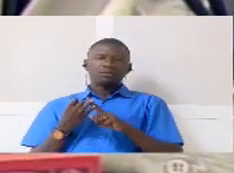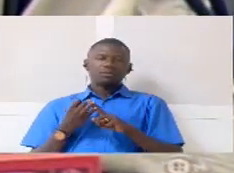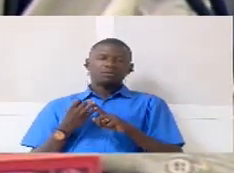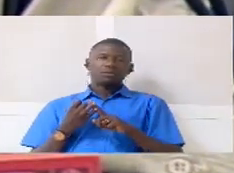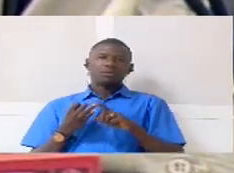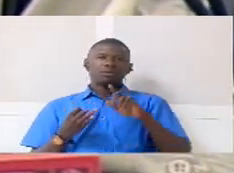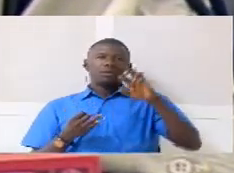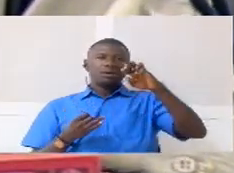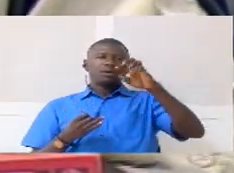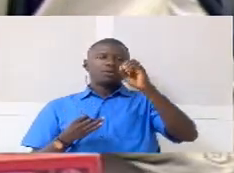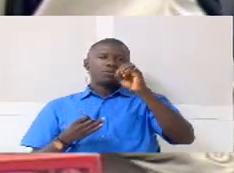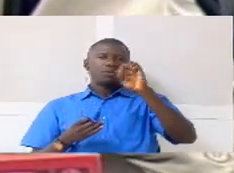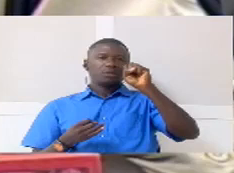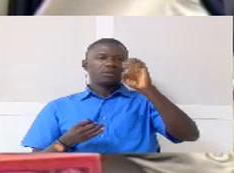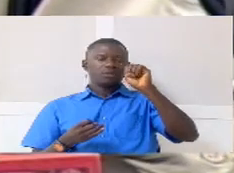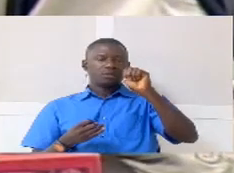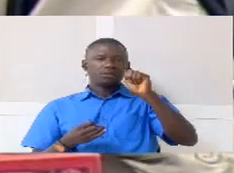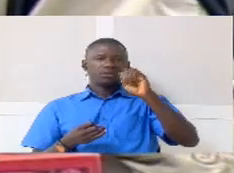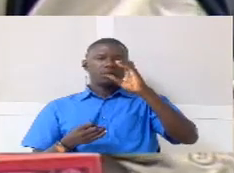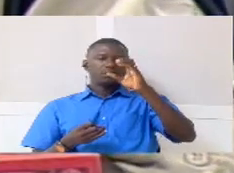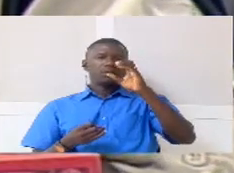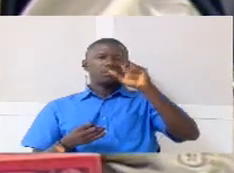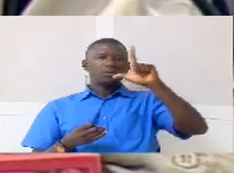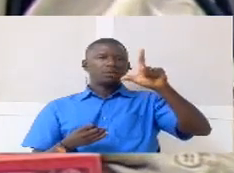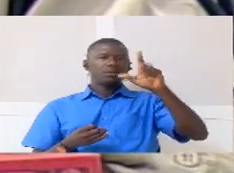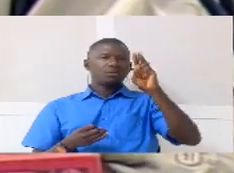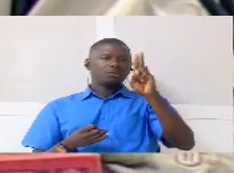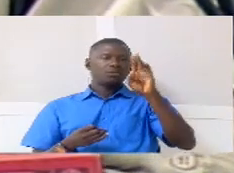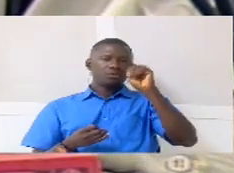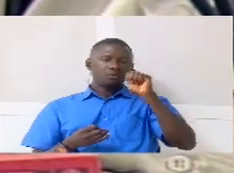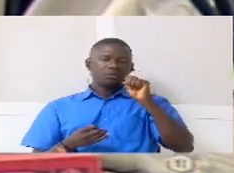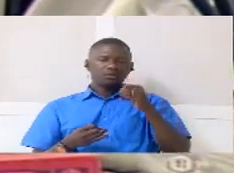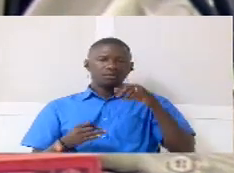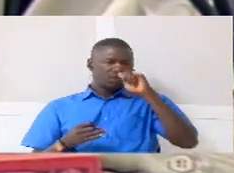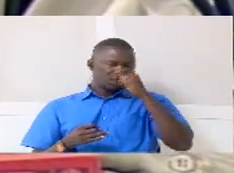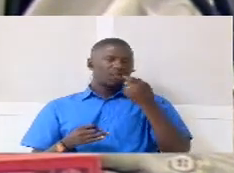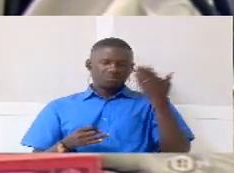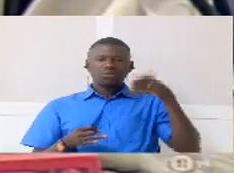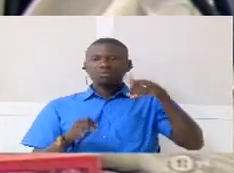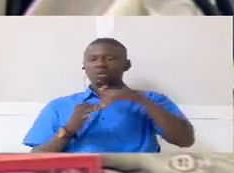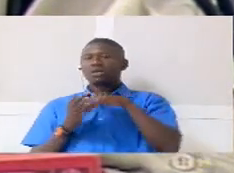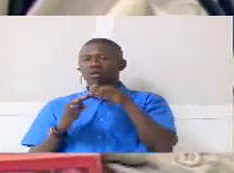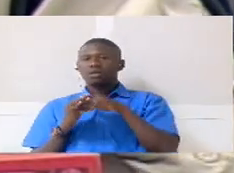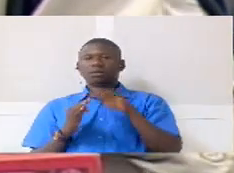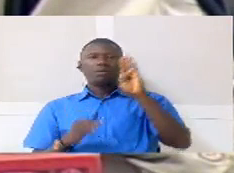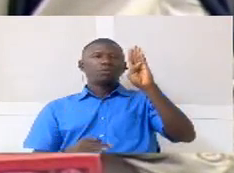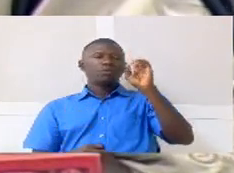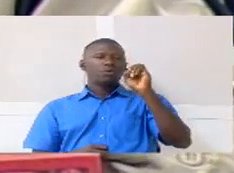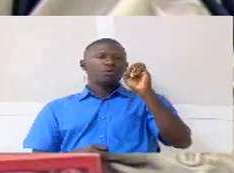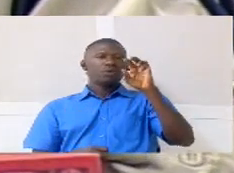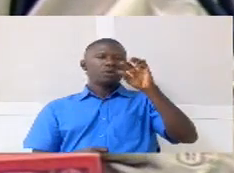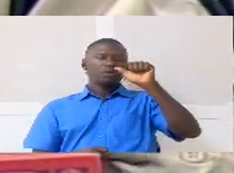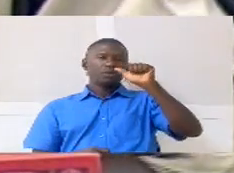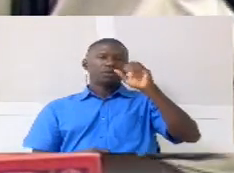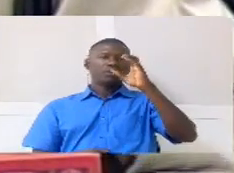late Auntie Rose Clu was amongst them. Bora Koli Beolokono. Bora Koli was also amongst them. Modu Sise Fanabo